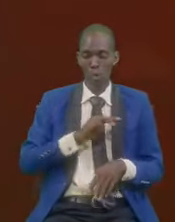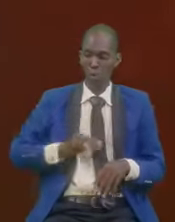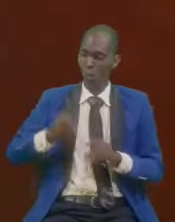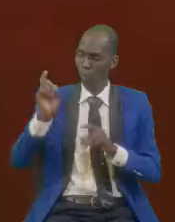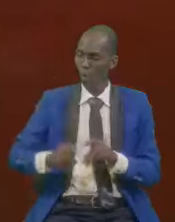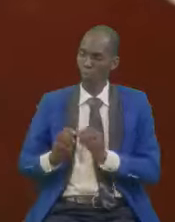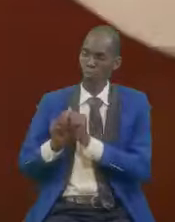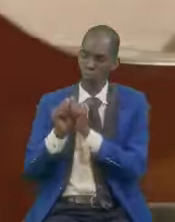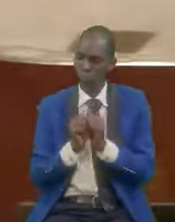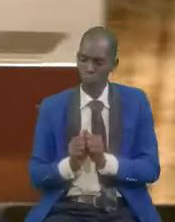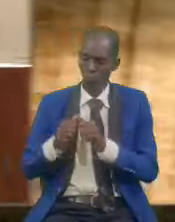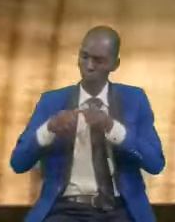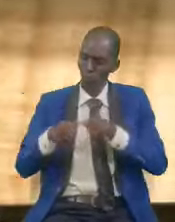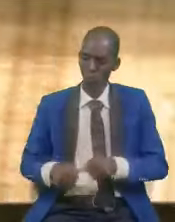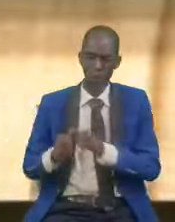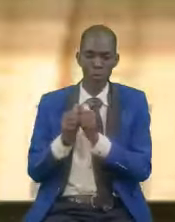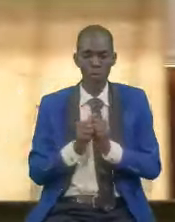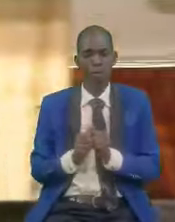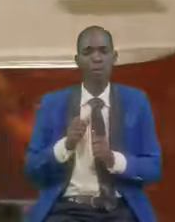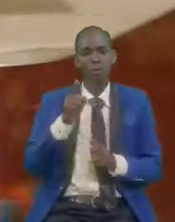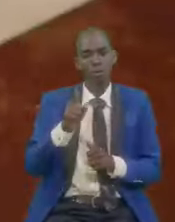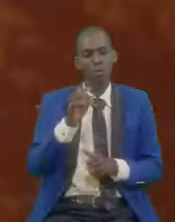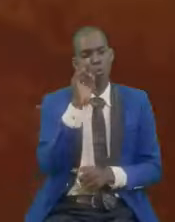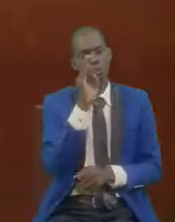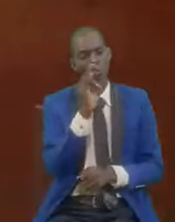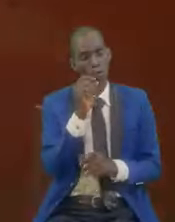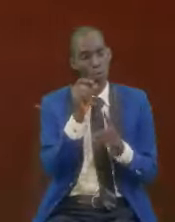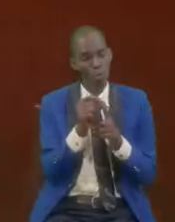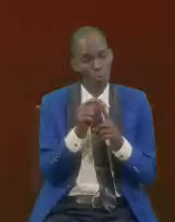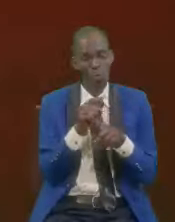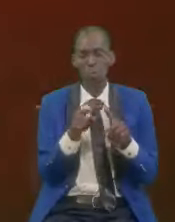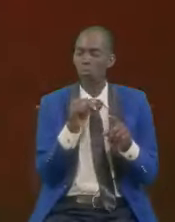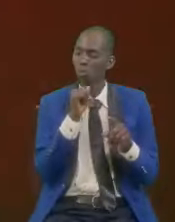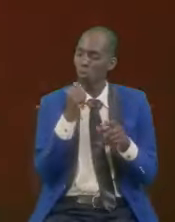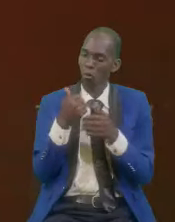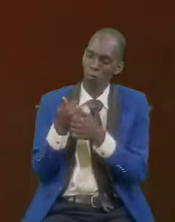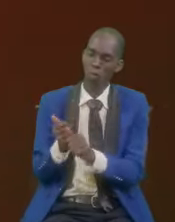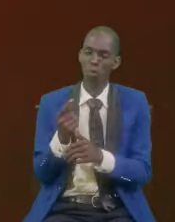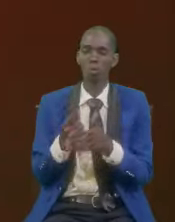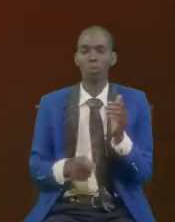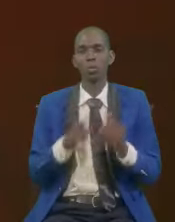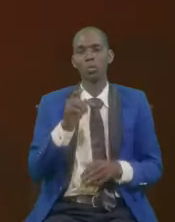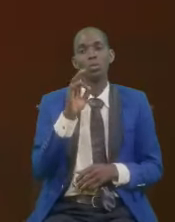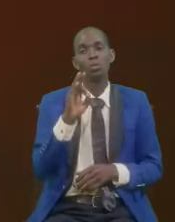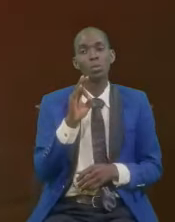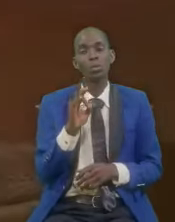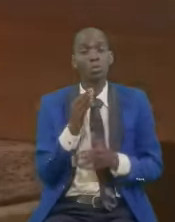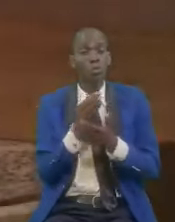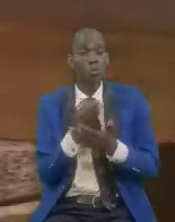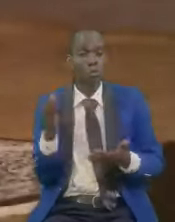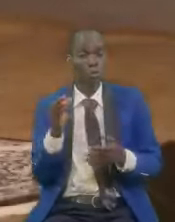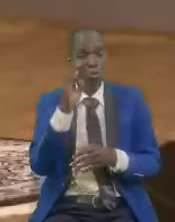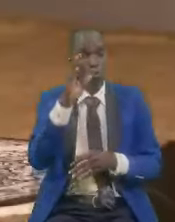together. They are preachers of the word, they are not doers of the word. Are there preachers that will